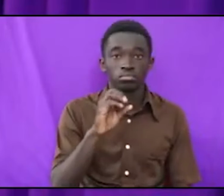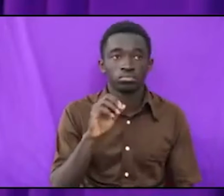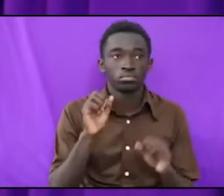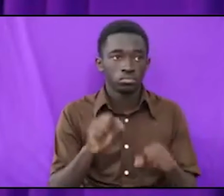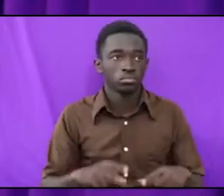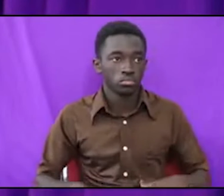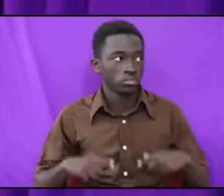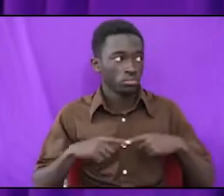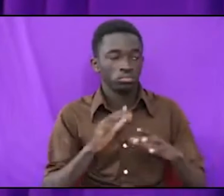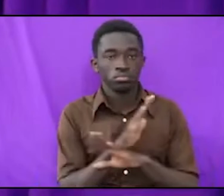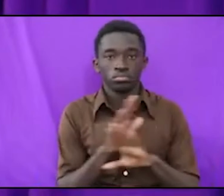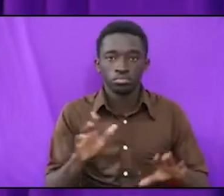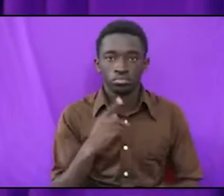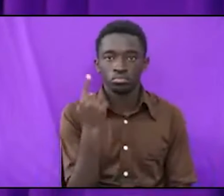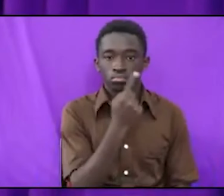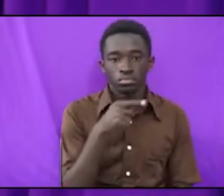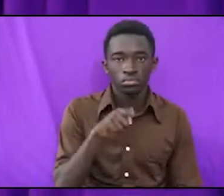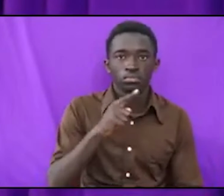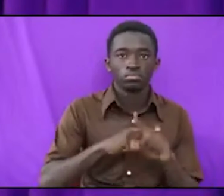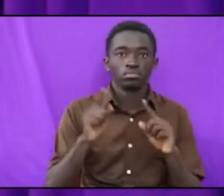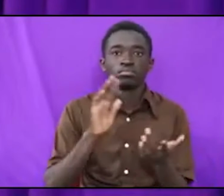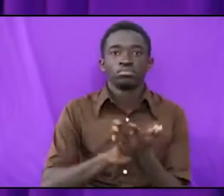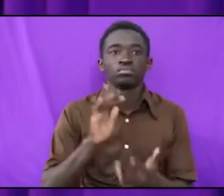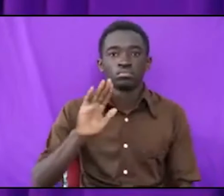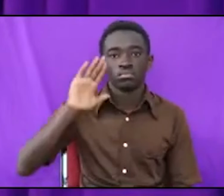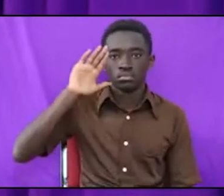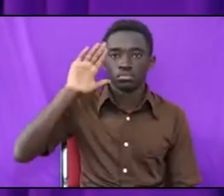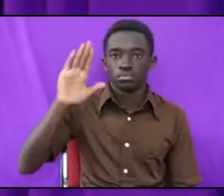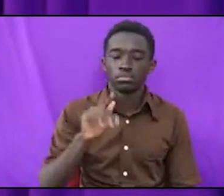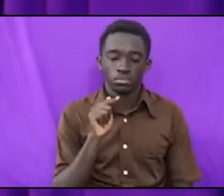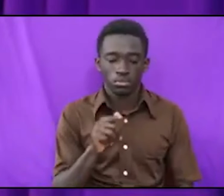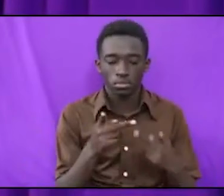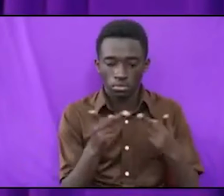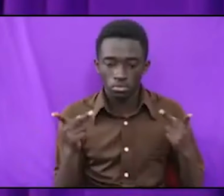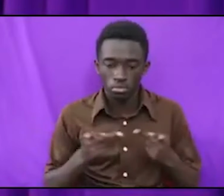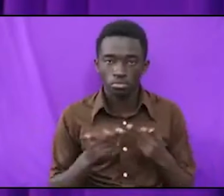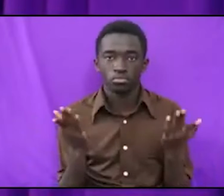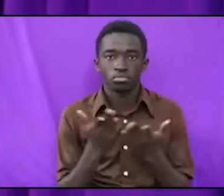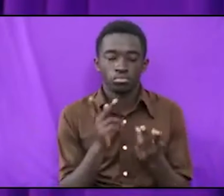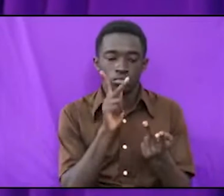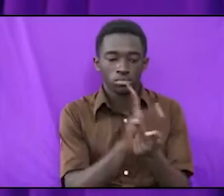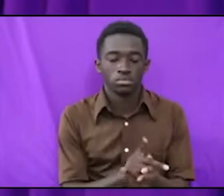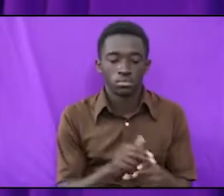for yourself, but for his glory. That the place he puts you in society,